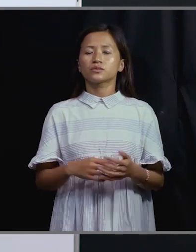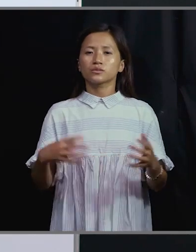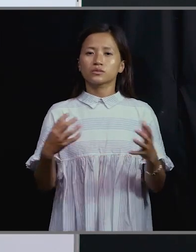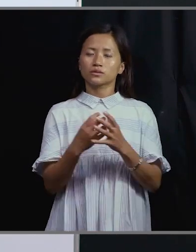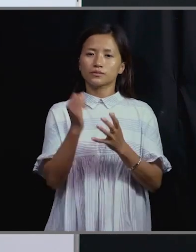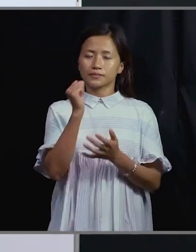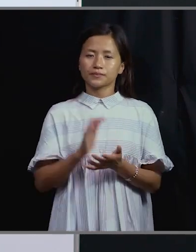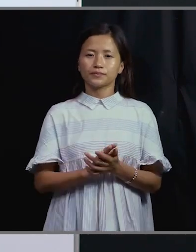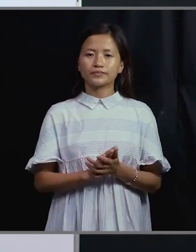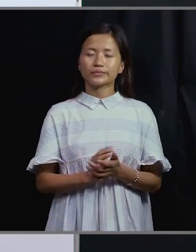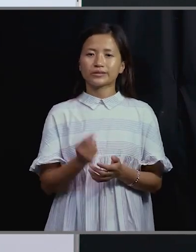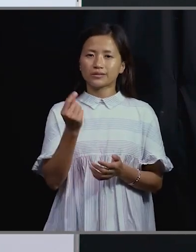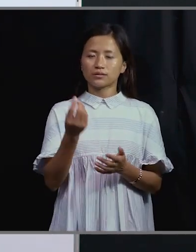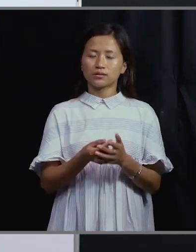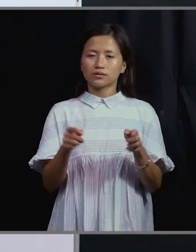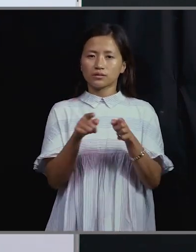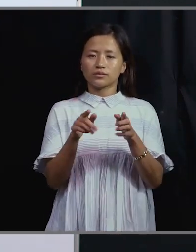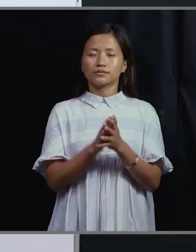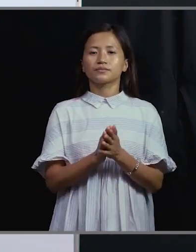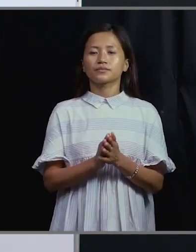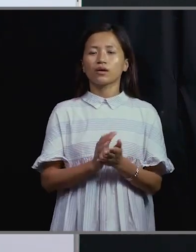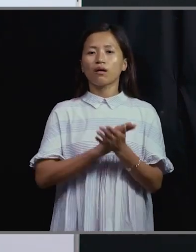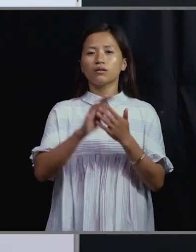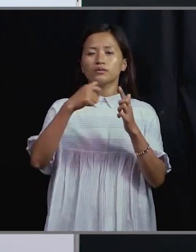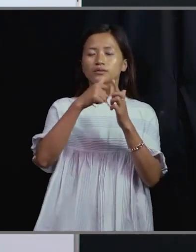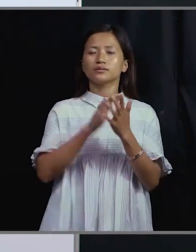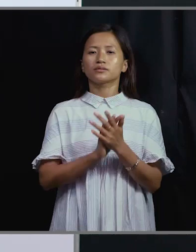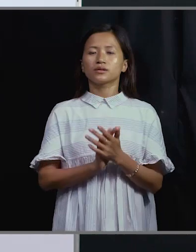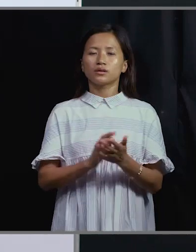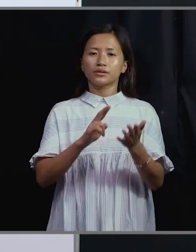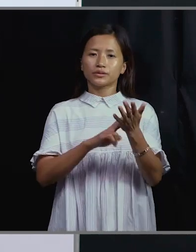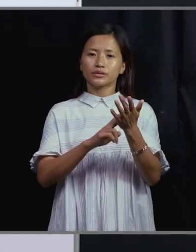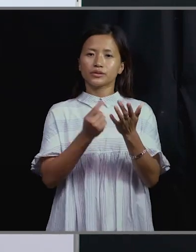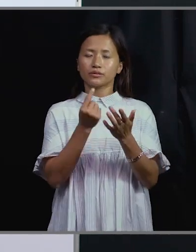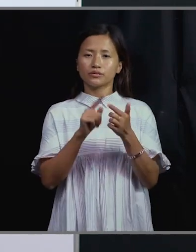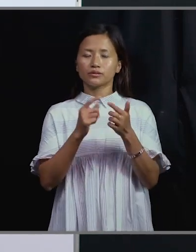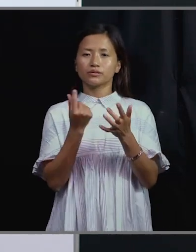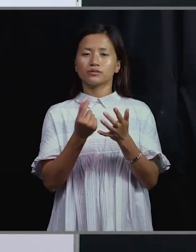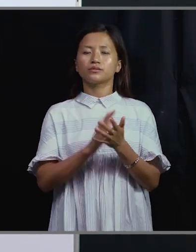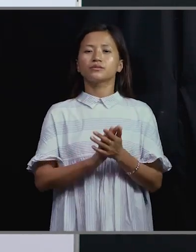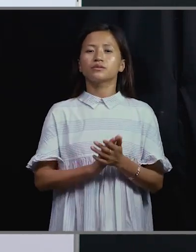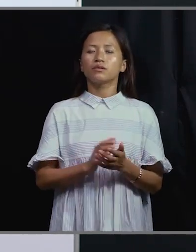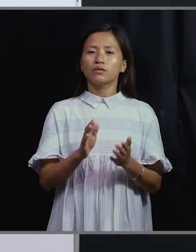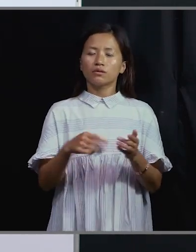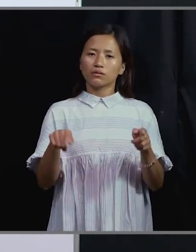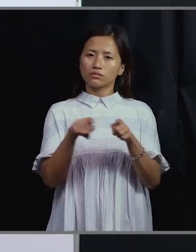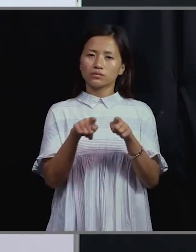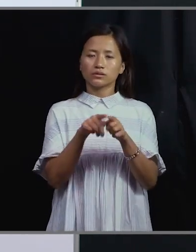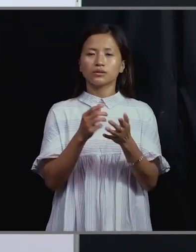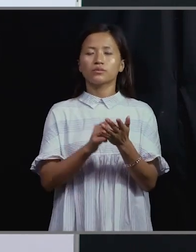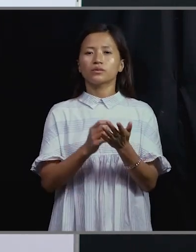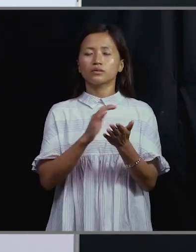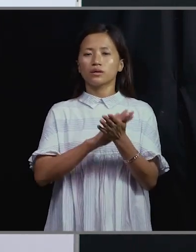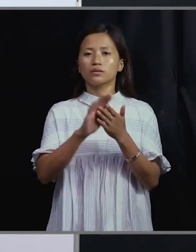So just like in the haloalkanes, in nucleophilic substitution reactions of haloarenes also, the